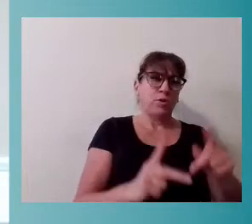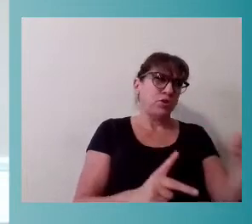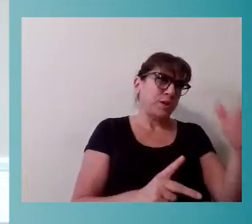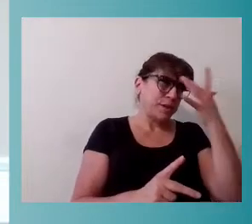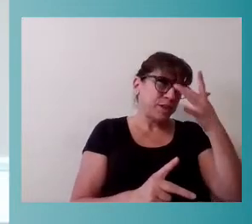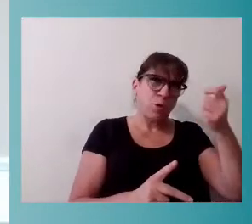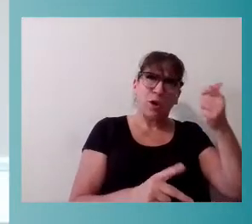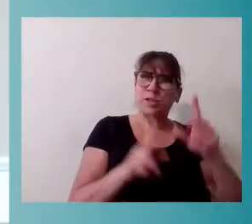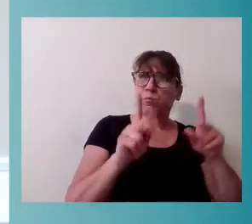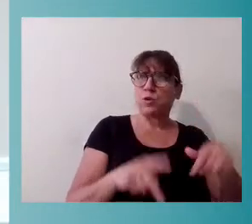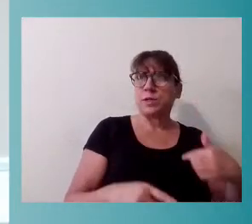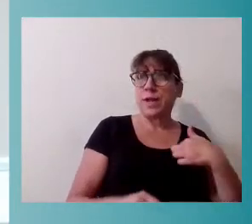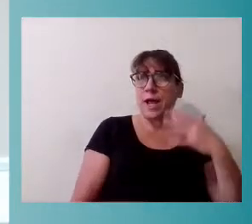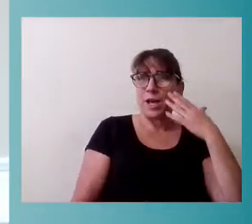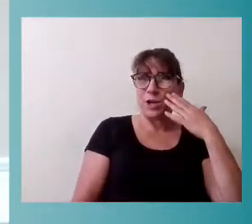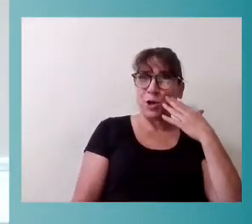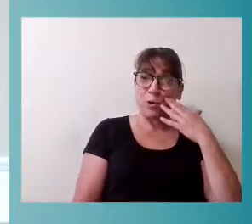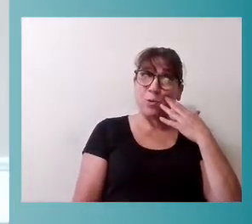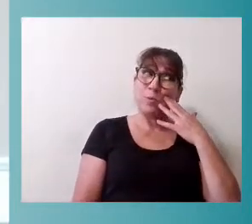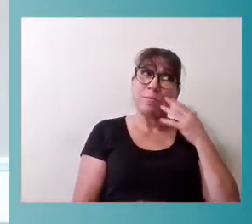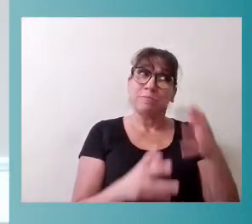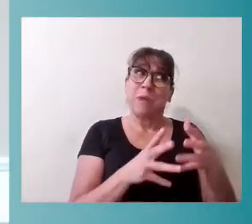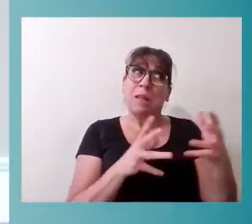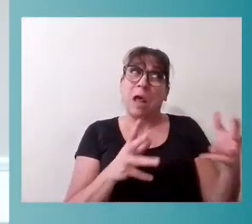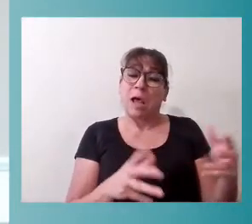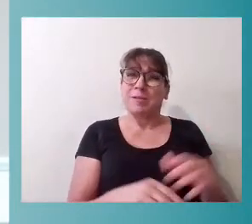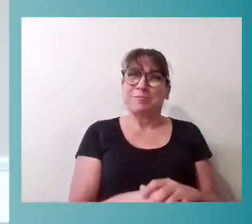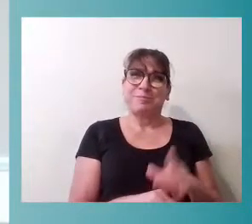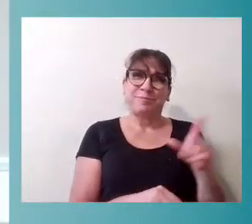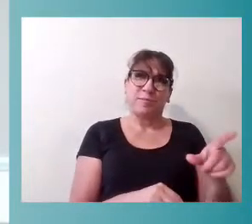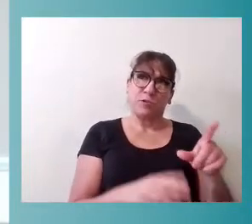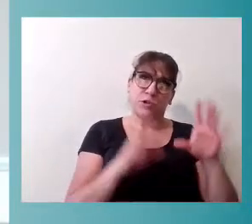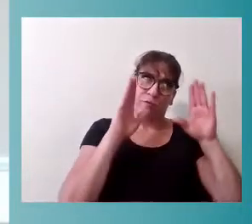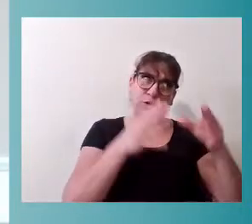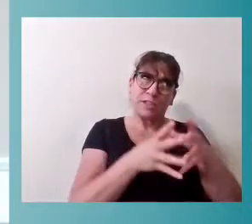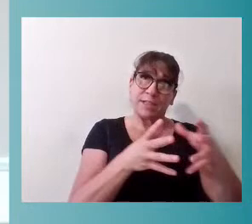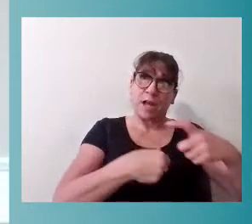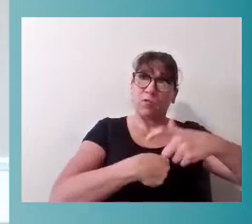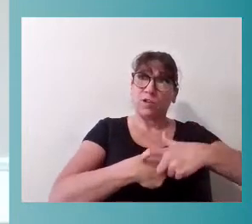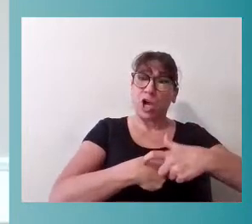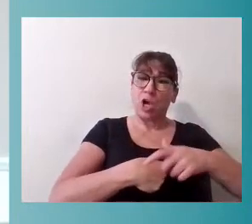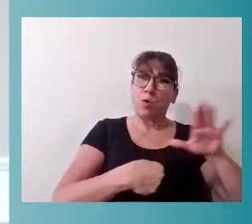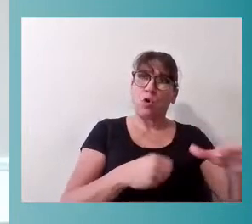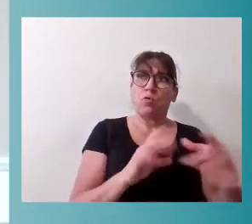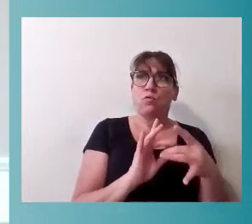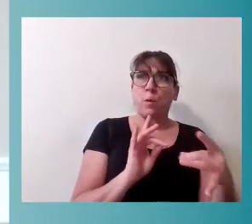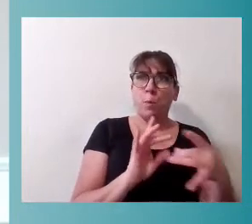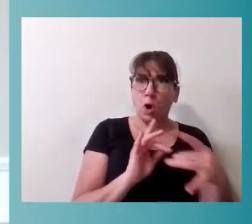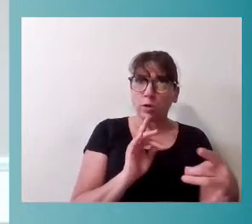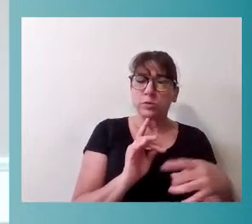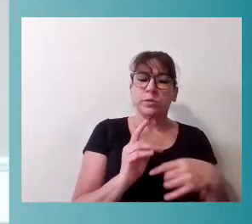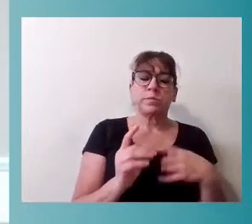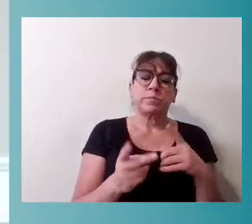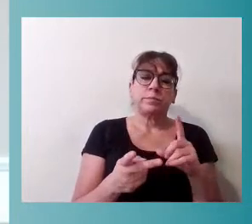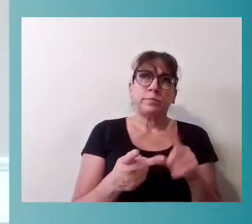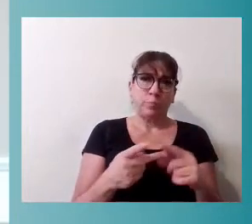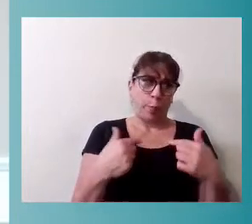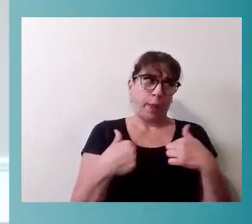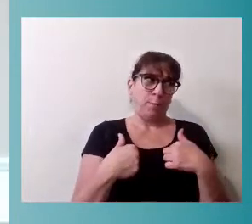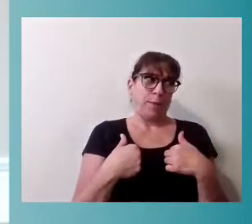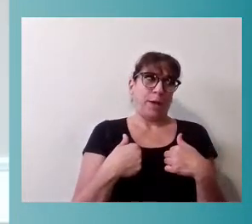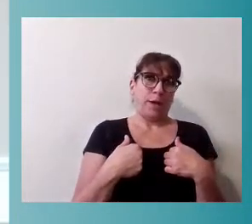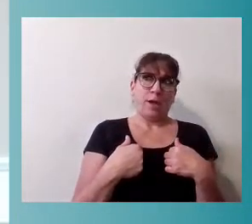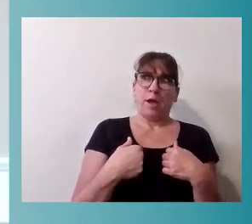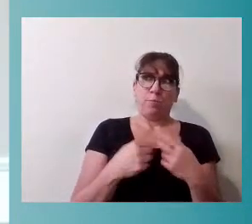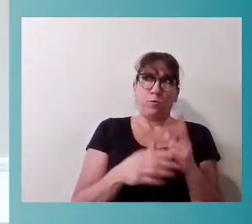I know by a lot. And she spends a lot of time on her remarks. You know, me, I'm sitting there 2